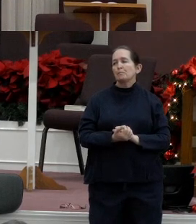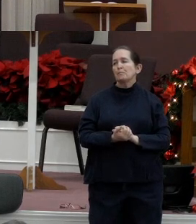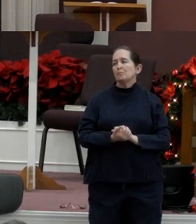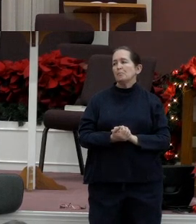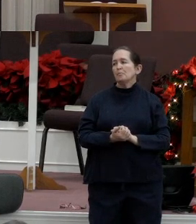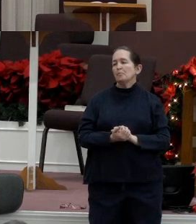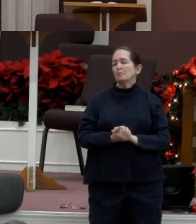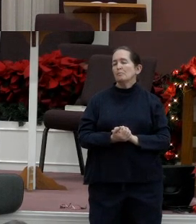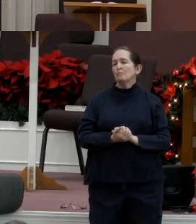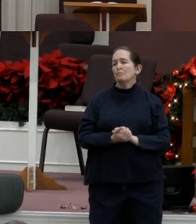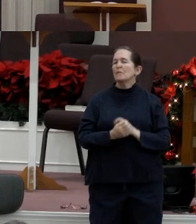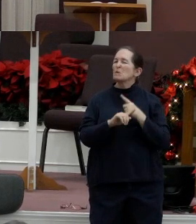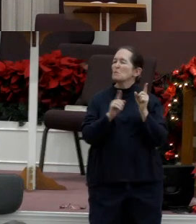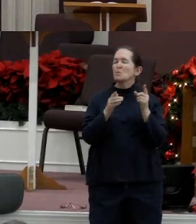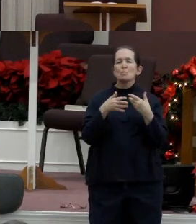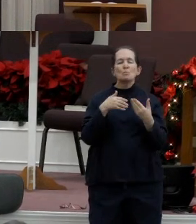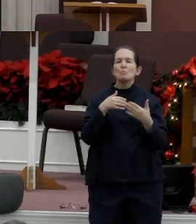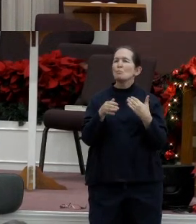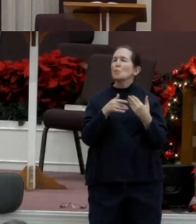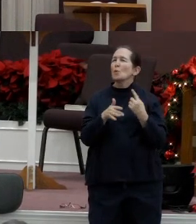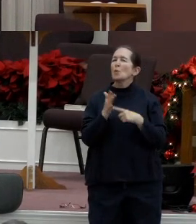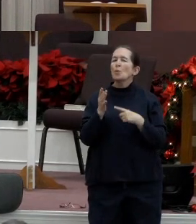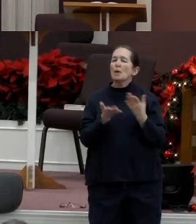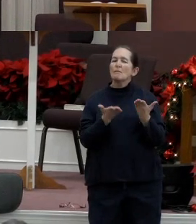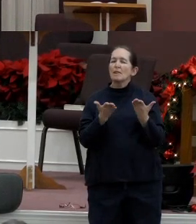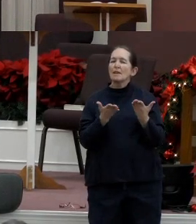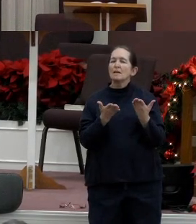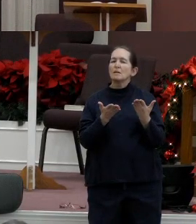But whatever things were gained to me,